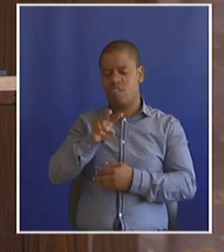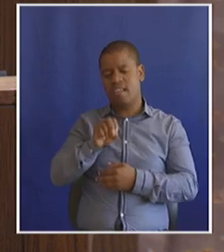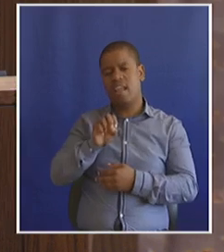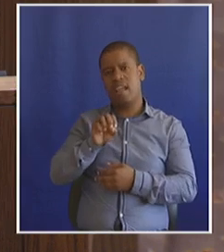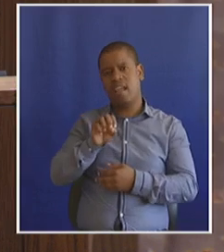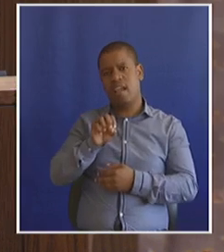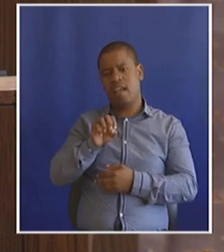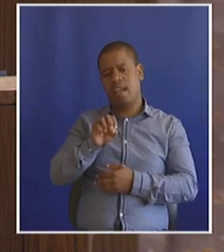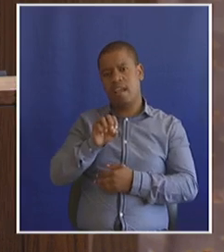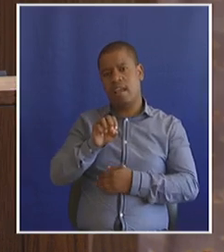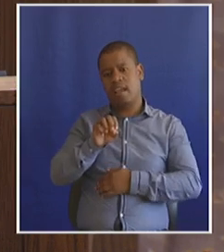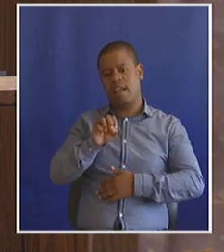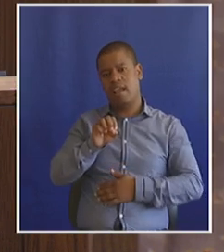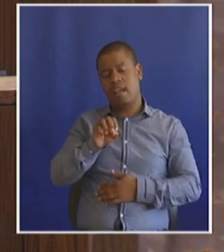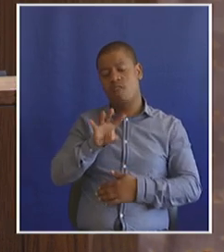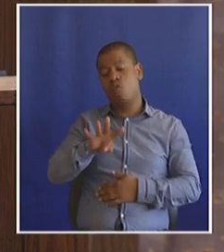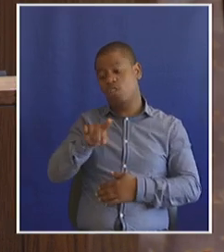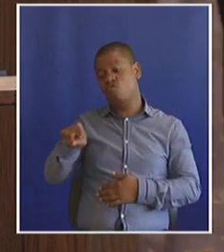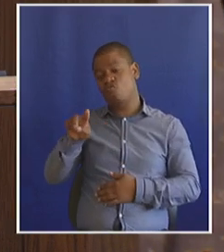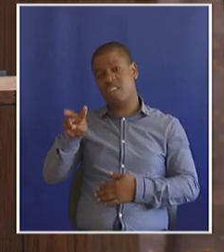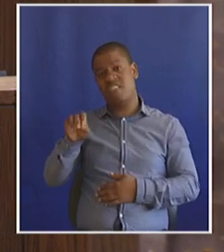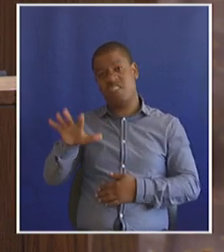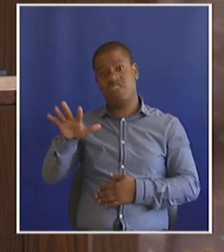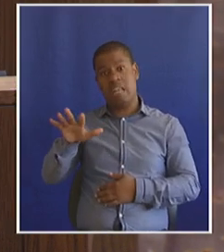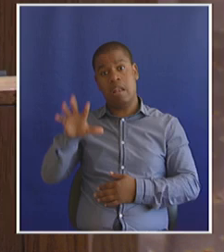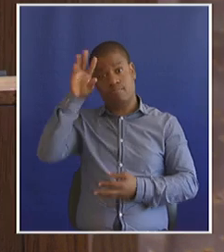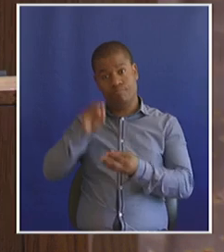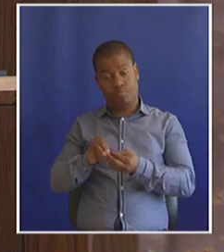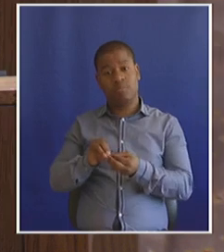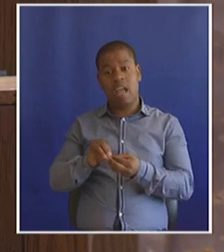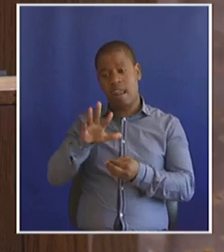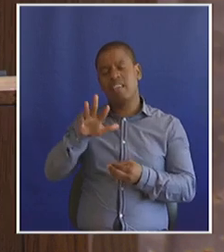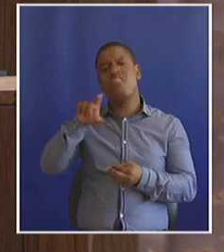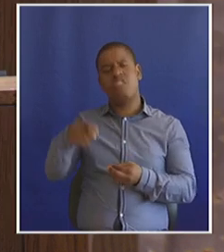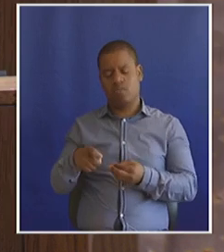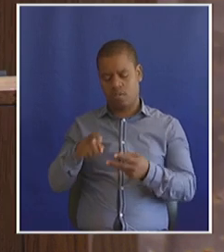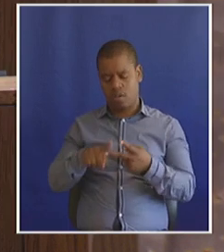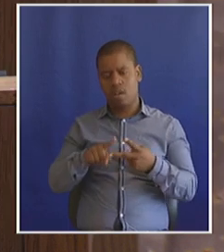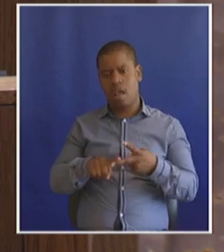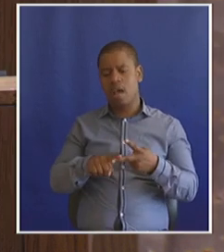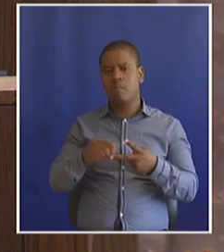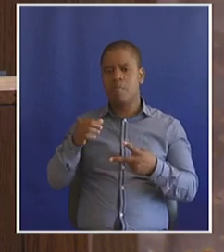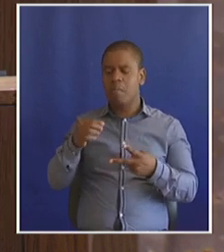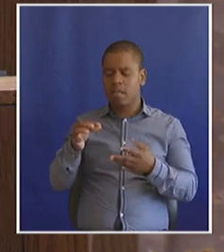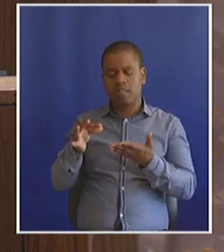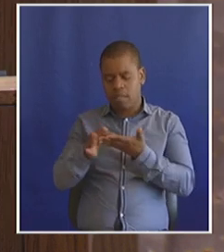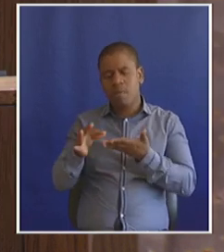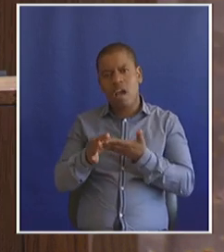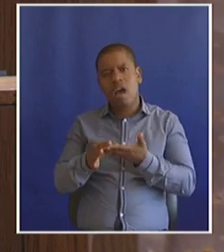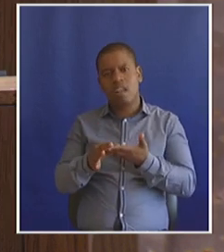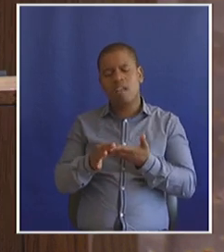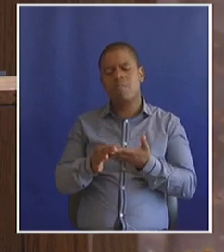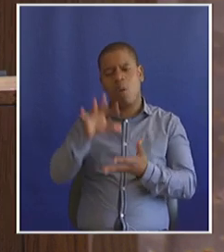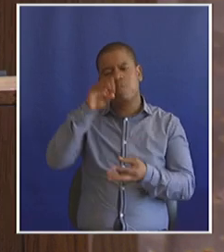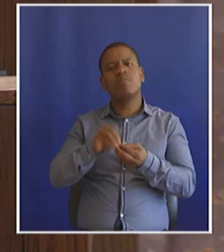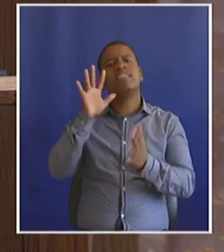17,929 in 2014-15. The number of SIM cards confiscated from 5,764 to